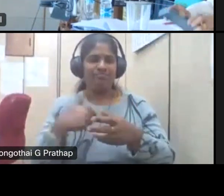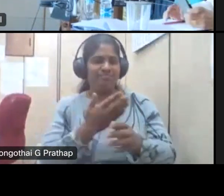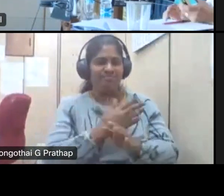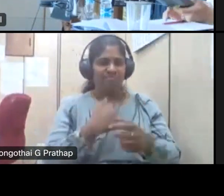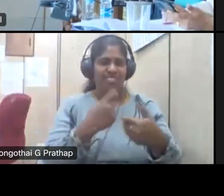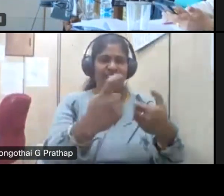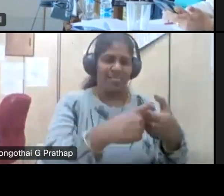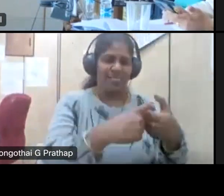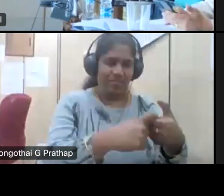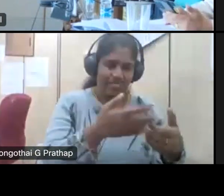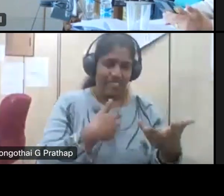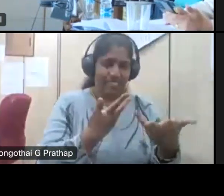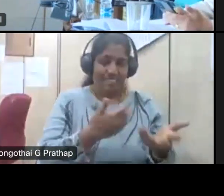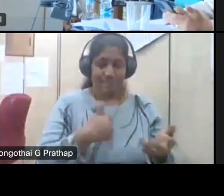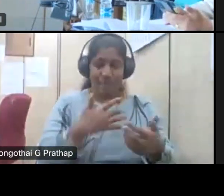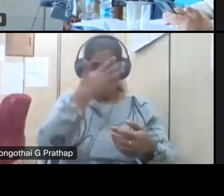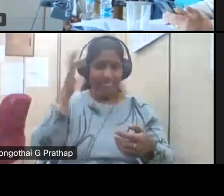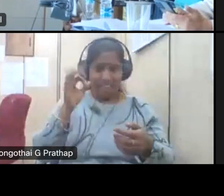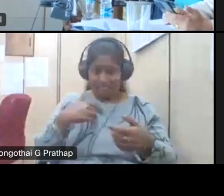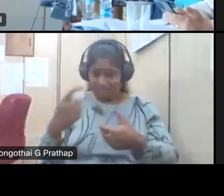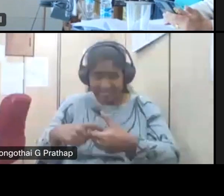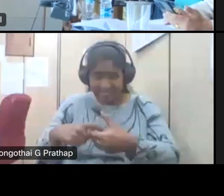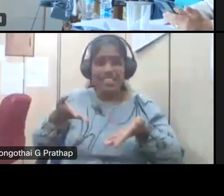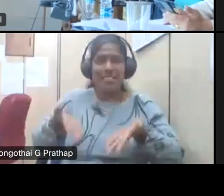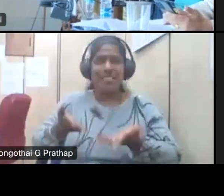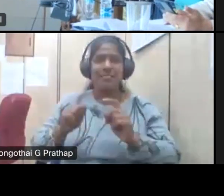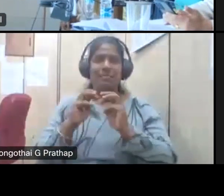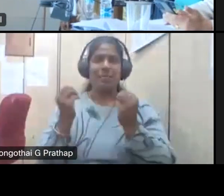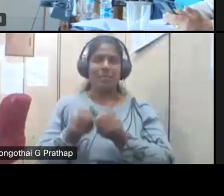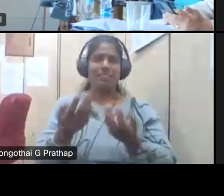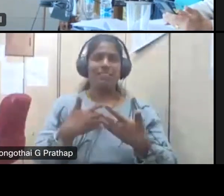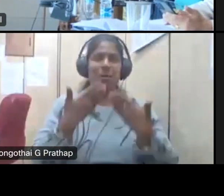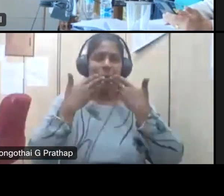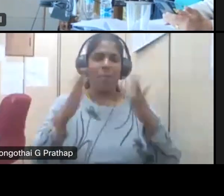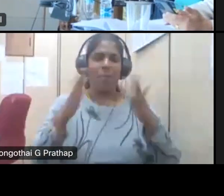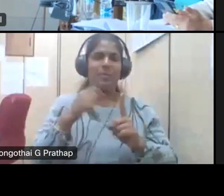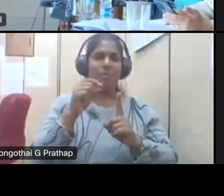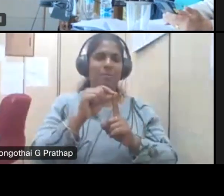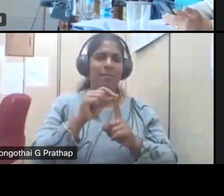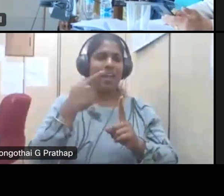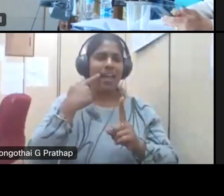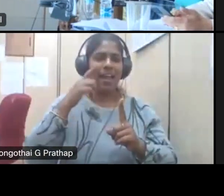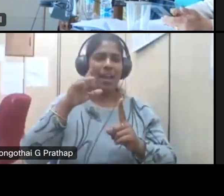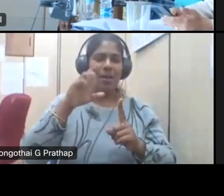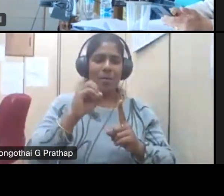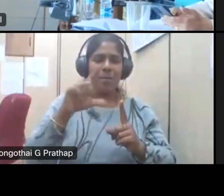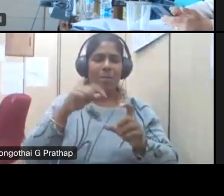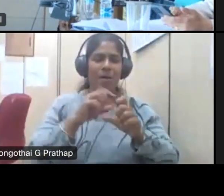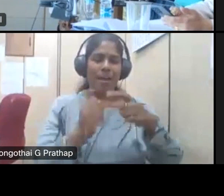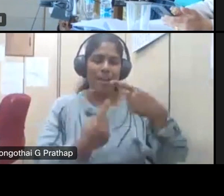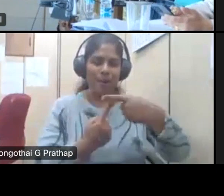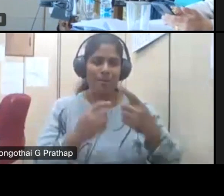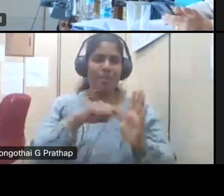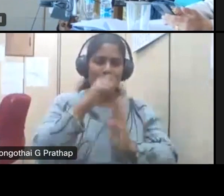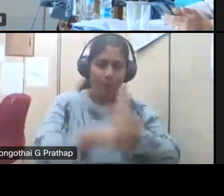now I'm lucky to join this also. And this is frankly a pilot project from RCI. We will